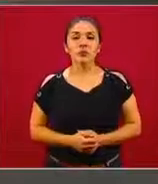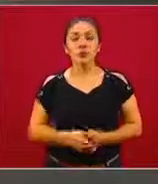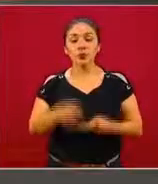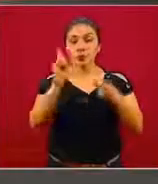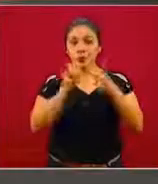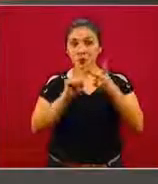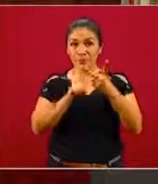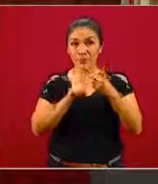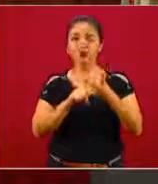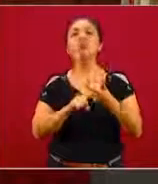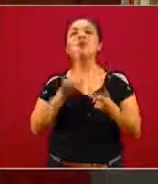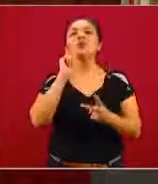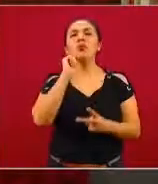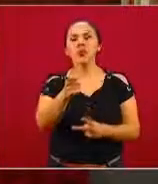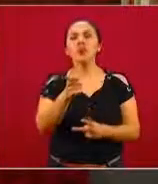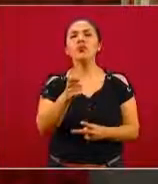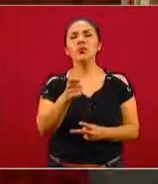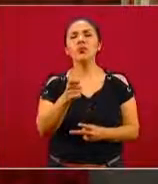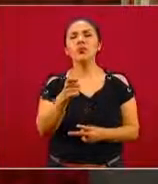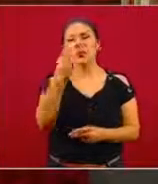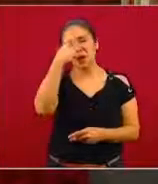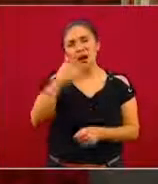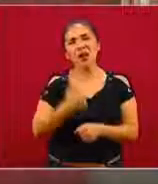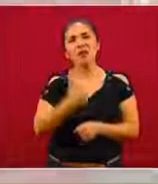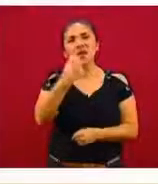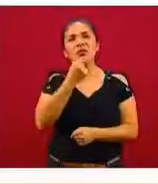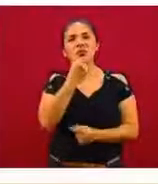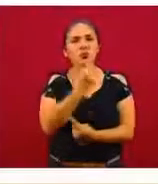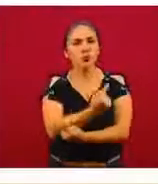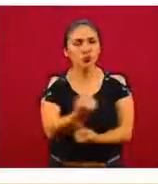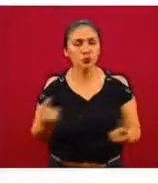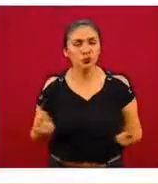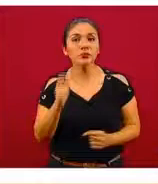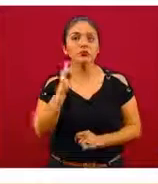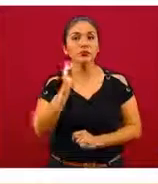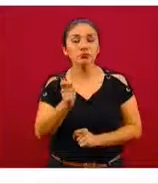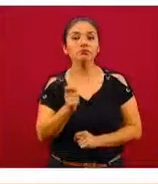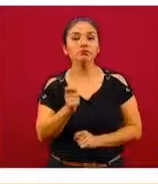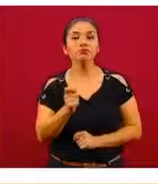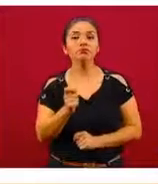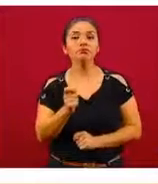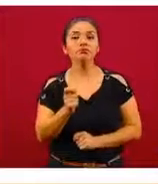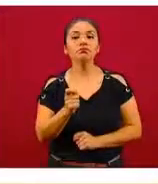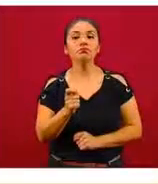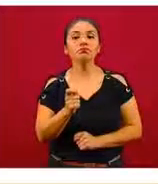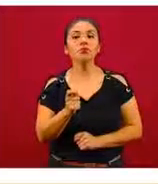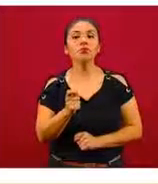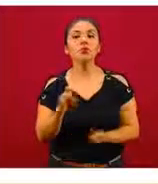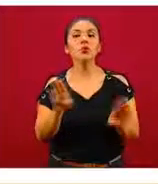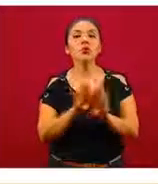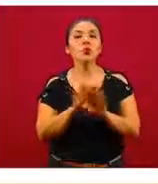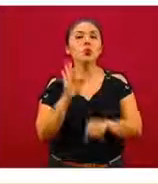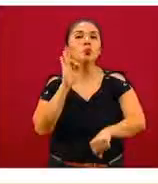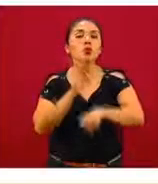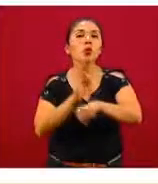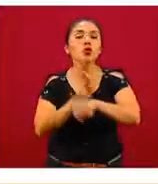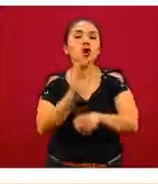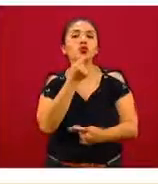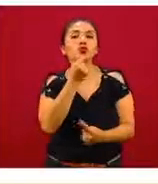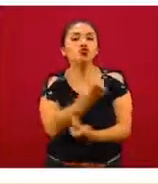The second aspect that I wanted to point in terms of impacts on children is related